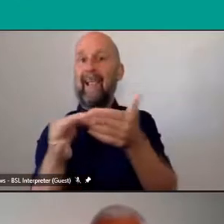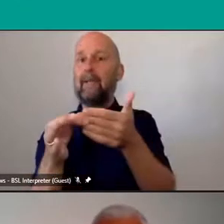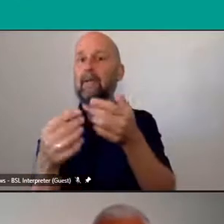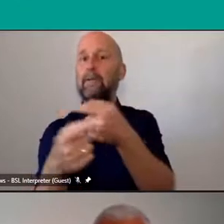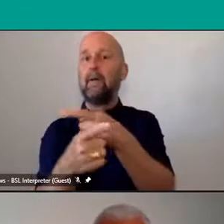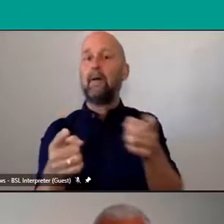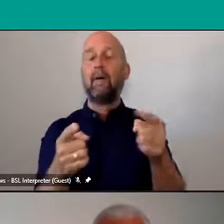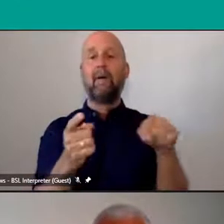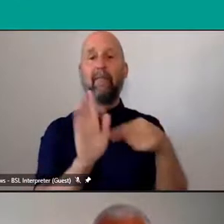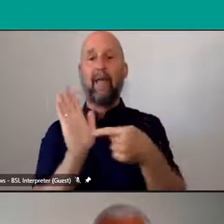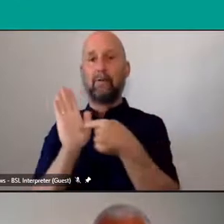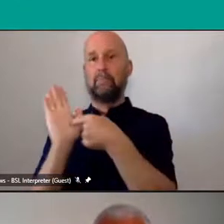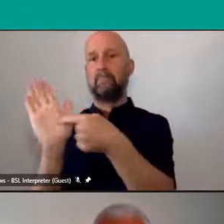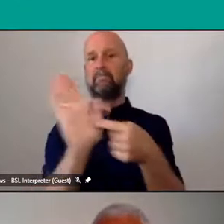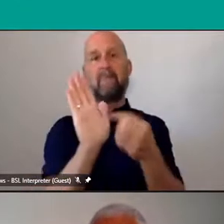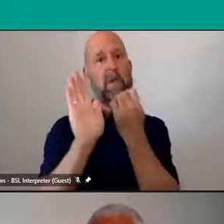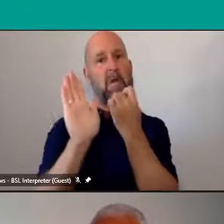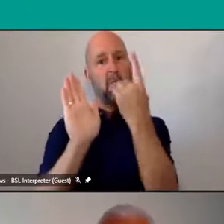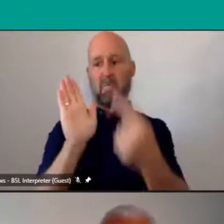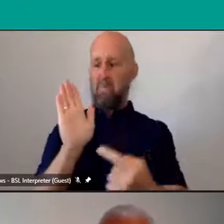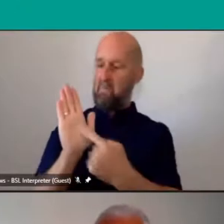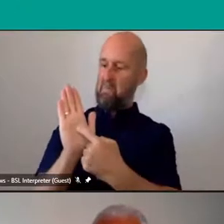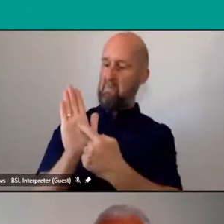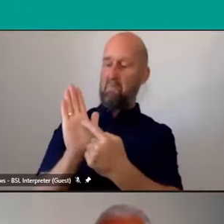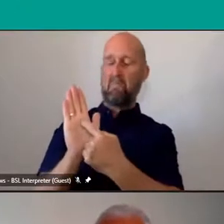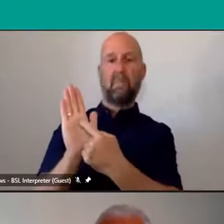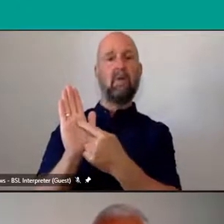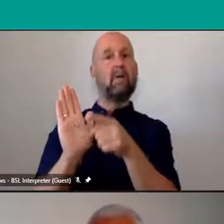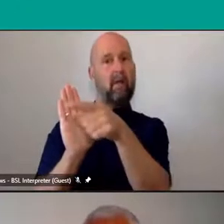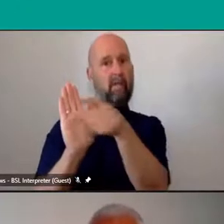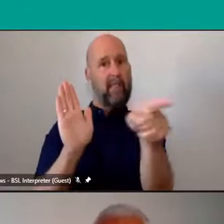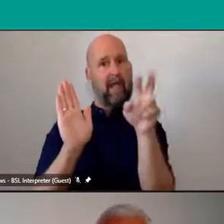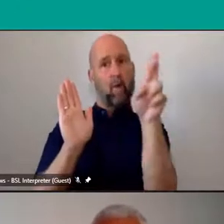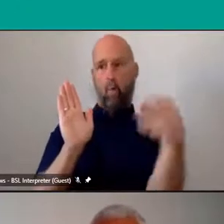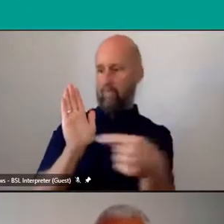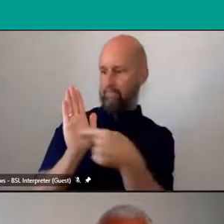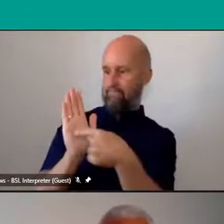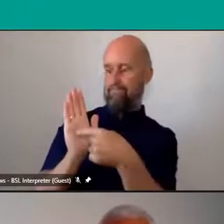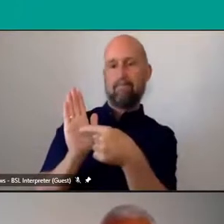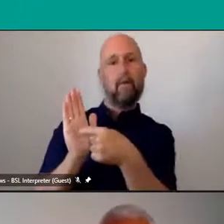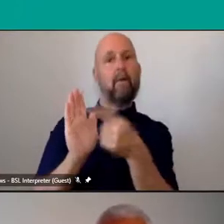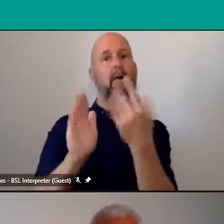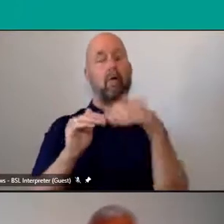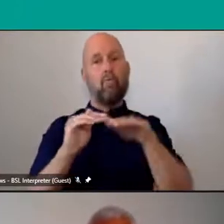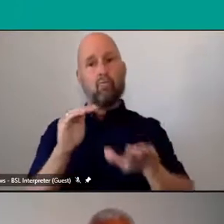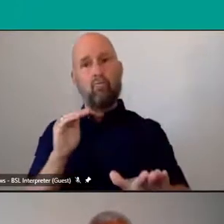beacon. Is a beacon of hope, a beacon of recovery.